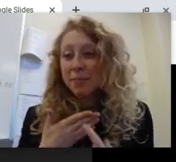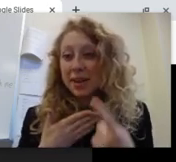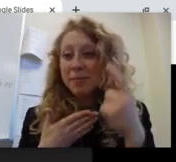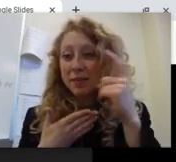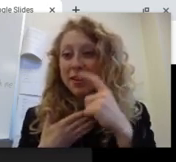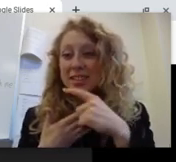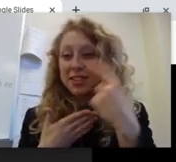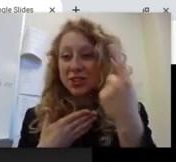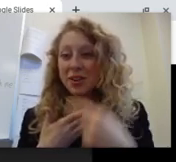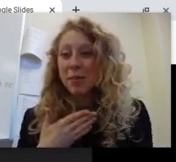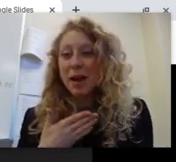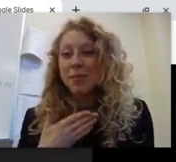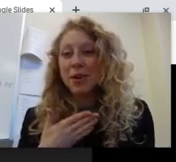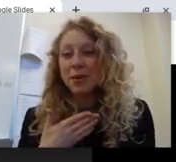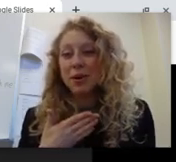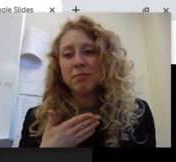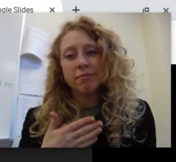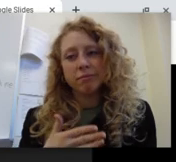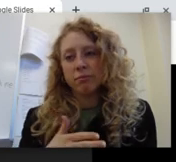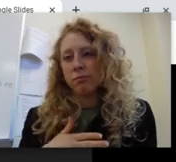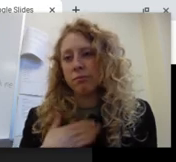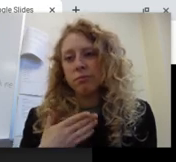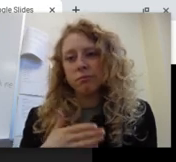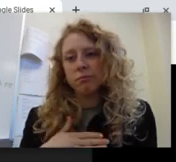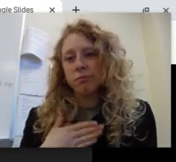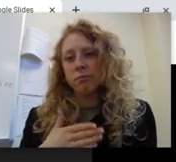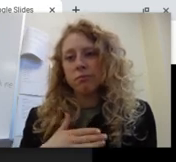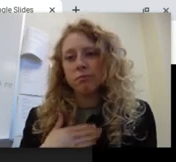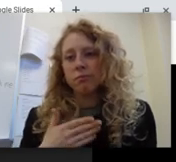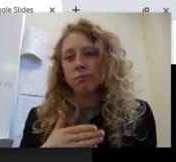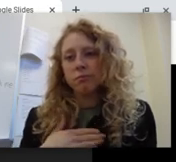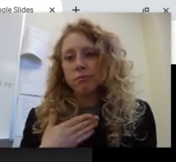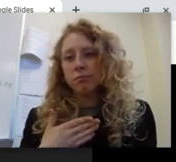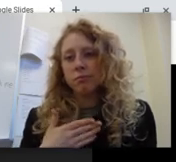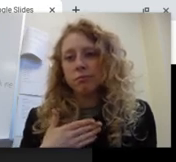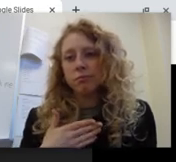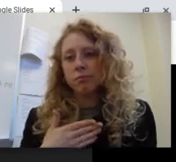That's happy. My face is showing I'm happy, or